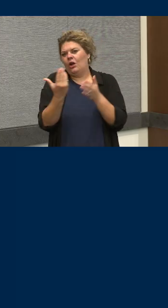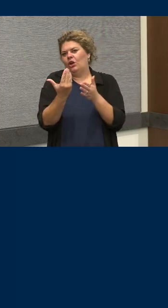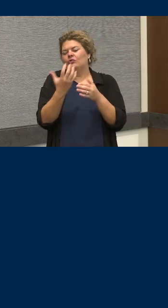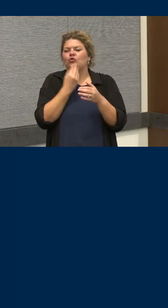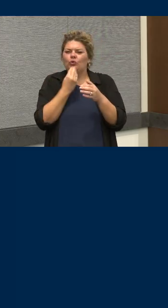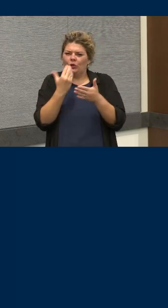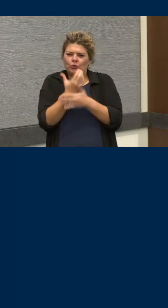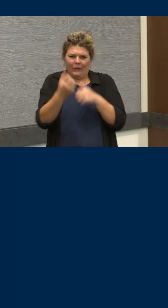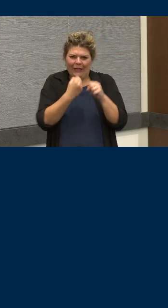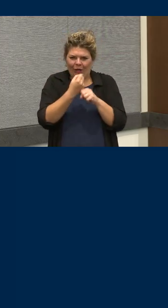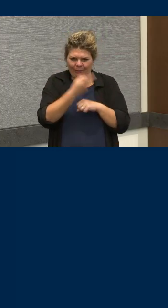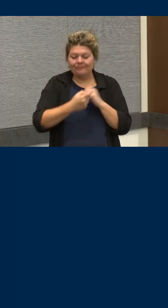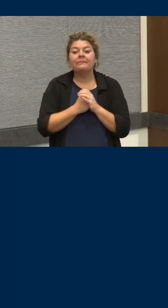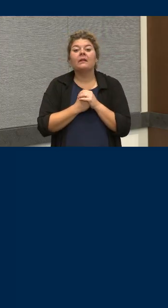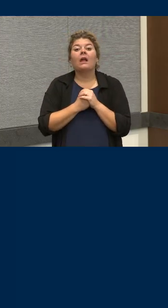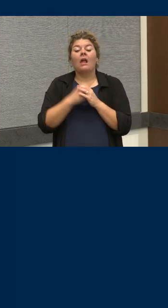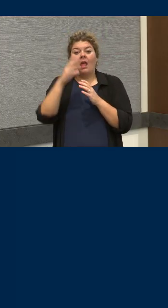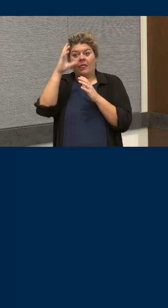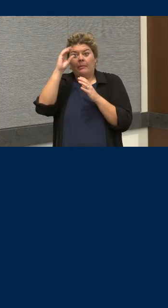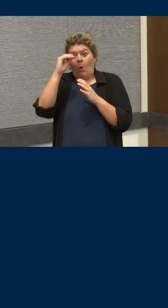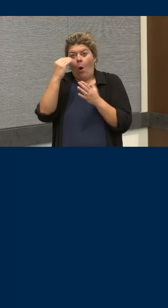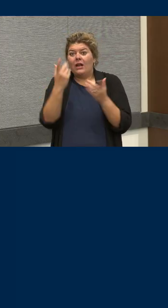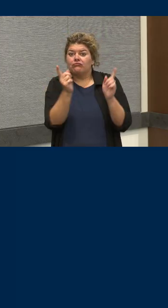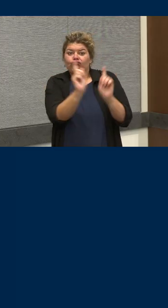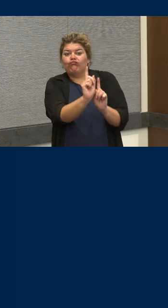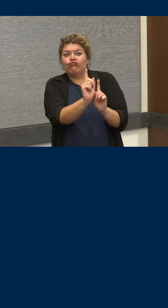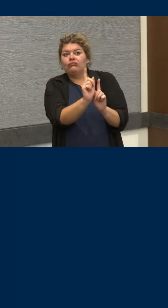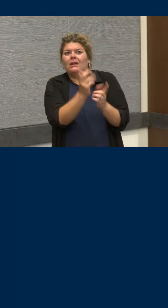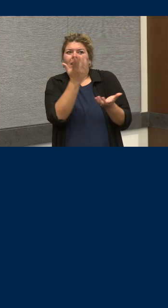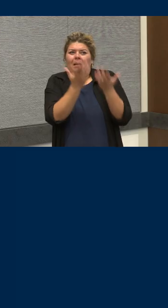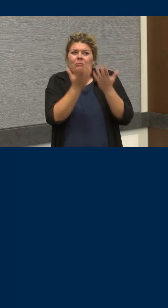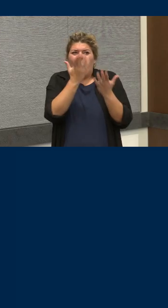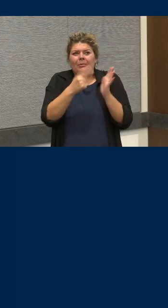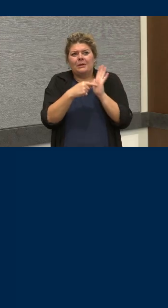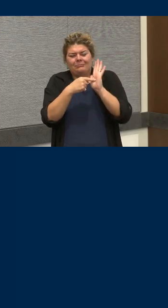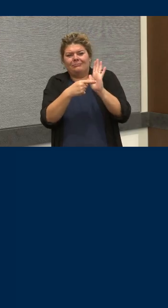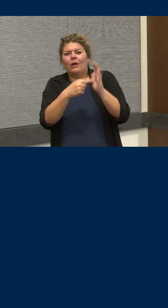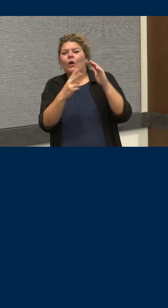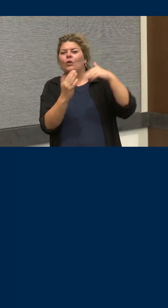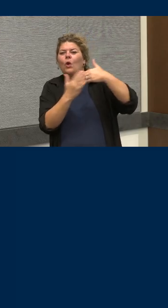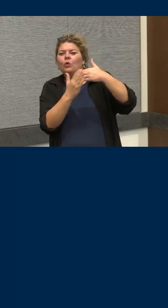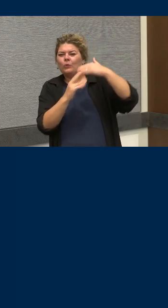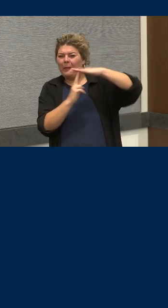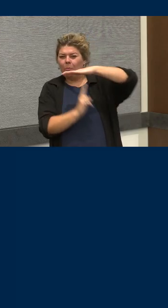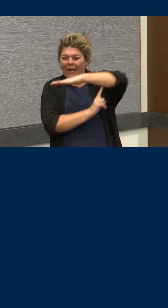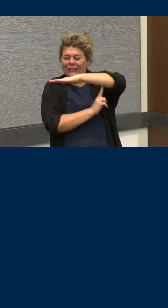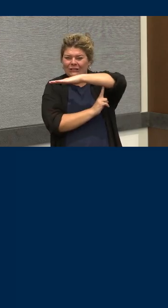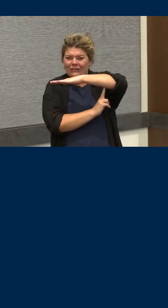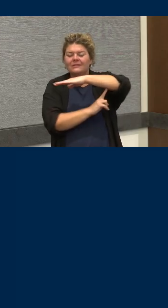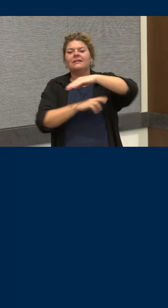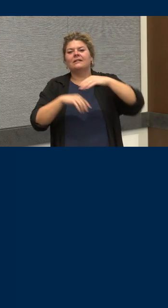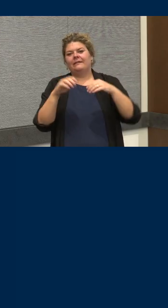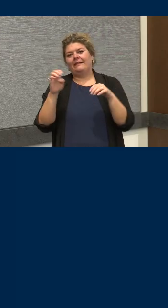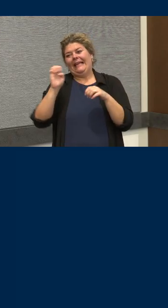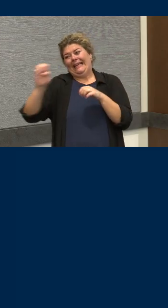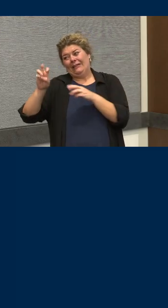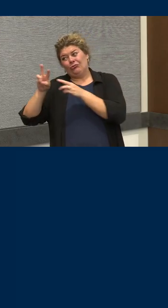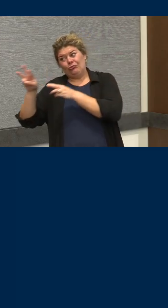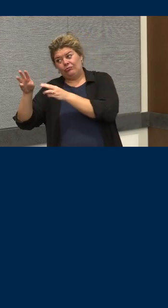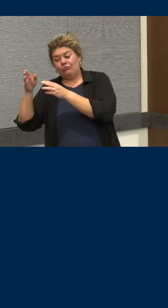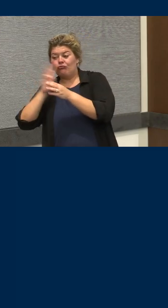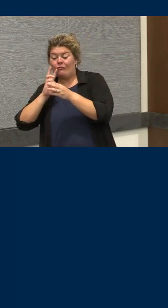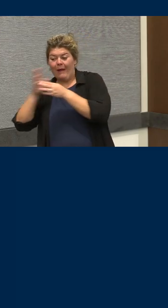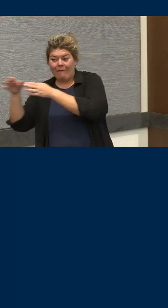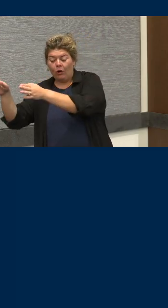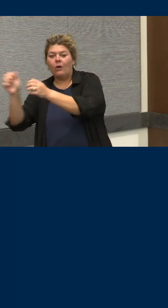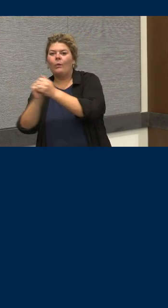have gathered, probably by the barely visible Williamsburg Bridge that spans the East River, connecting the Brooklyn Jewish